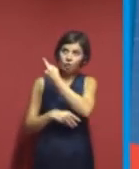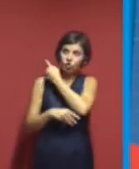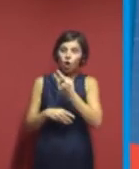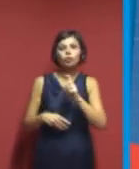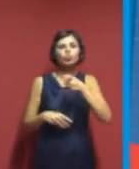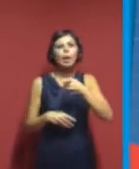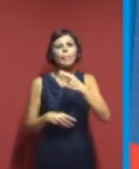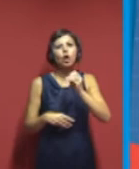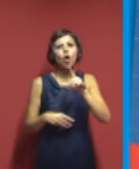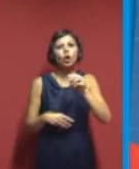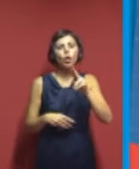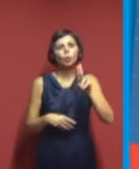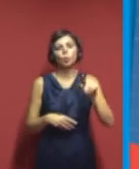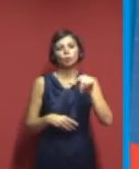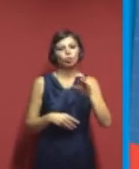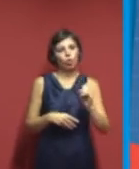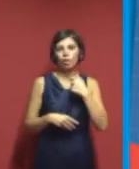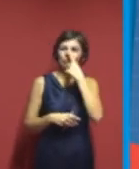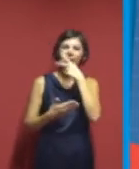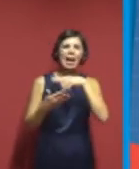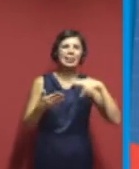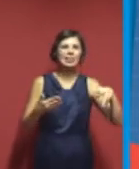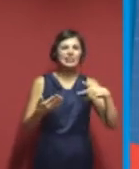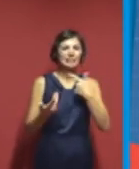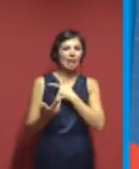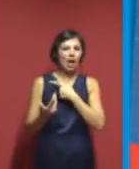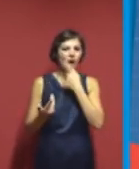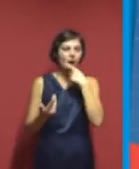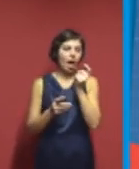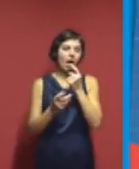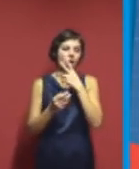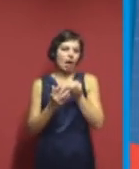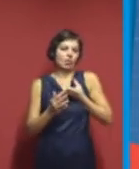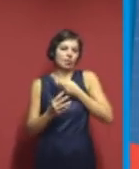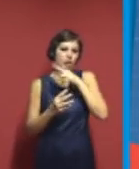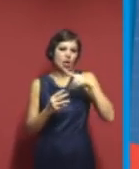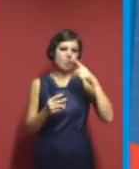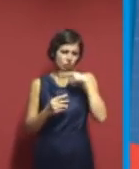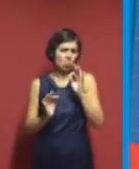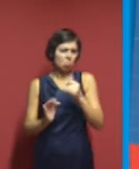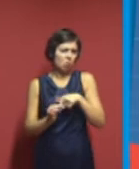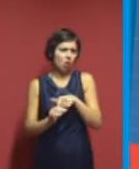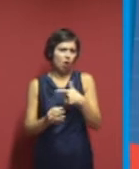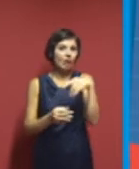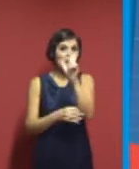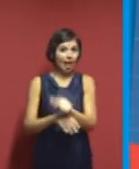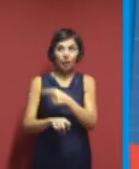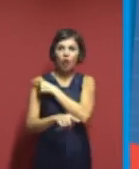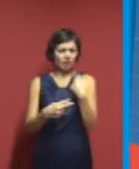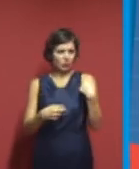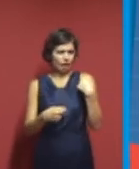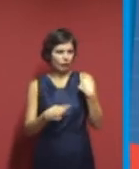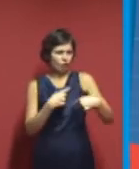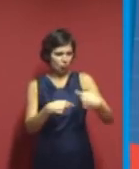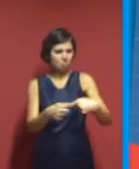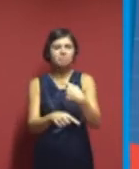also he's a contemporary guy. He's working right now. Just an inexhaustible imagination.